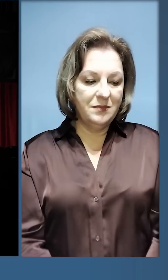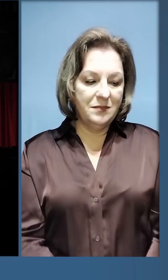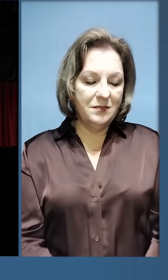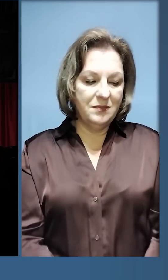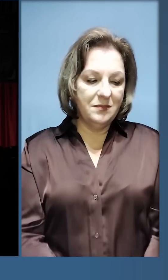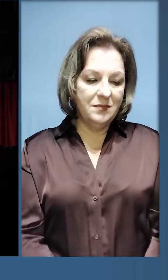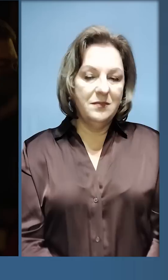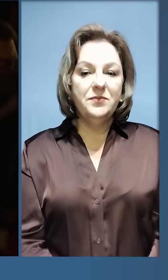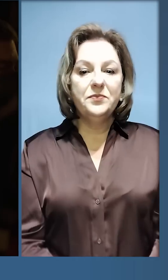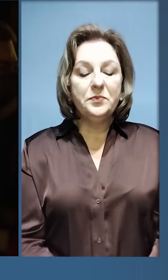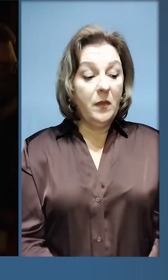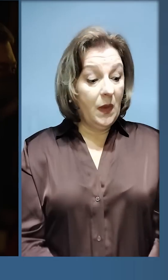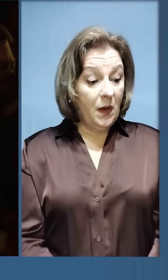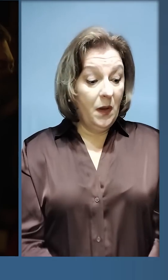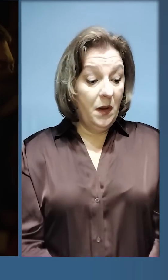kamikaze drones, you know.